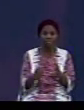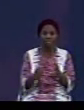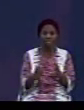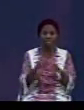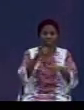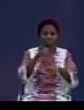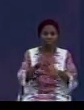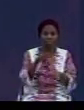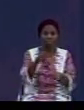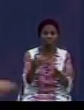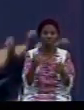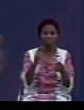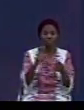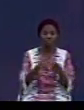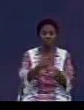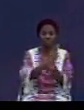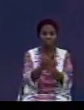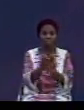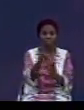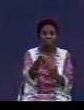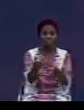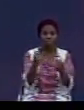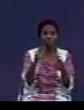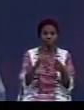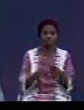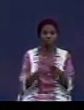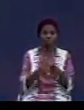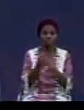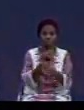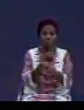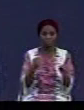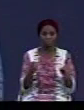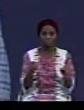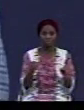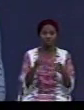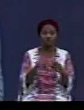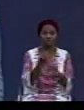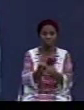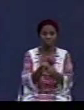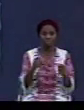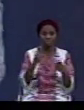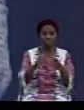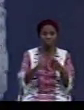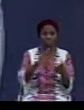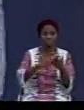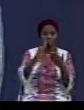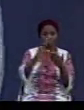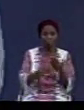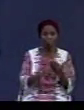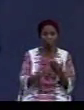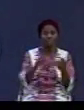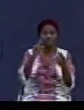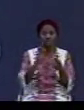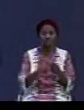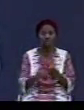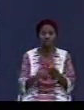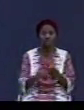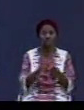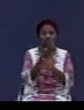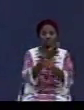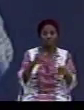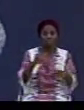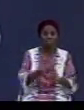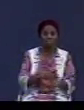to redemption, you come to salvation, you come to forgiveness, you come to freedom, and